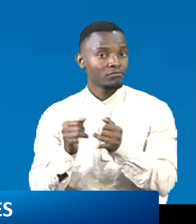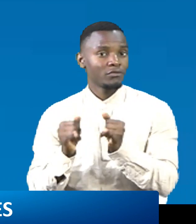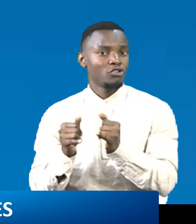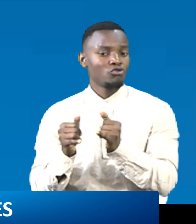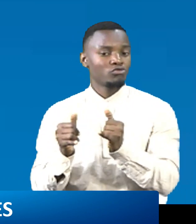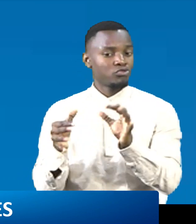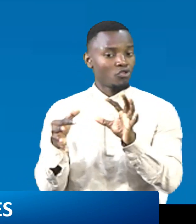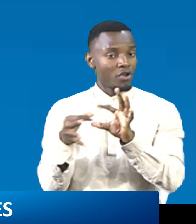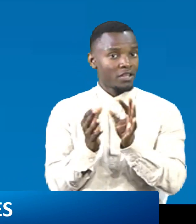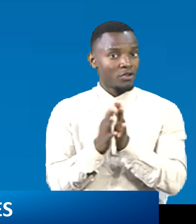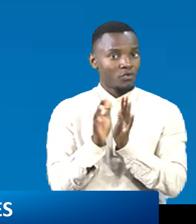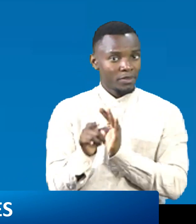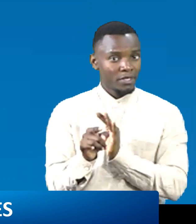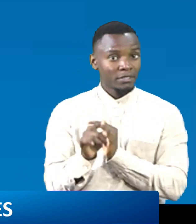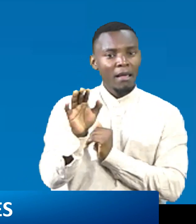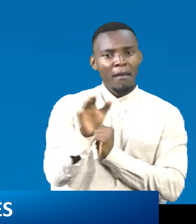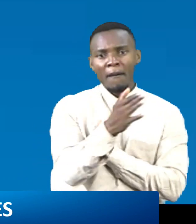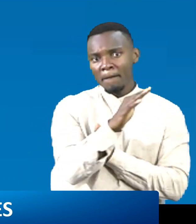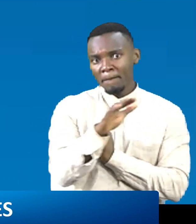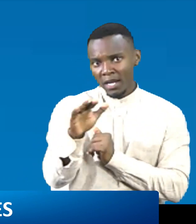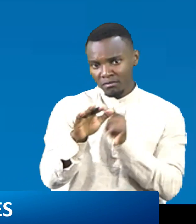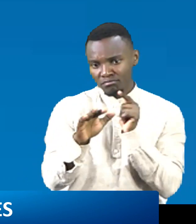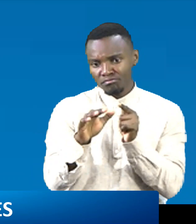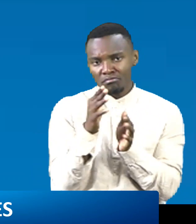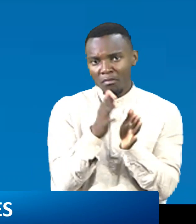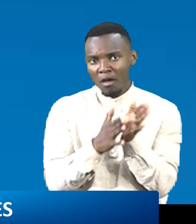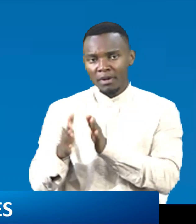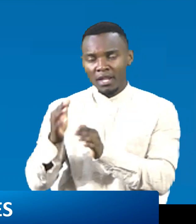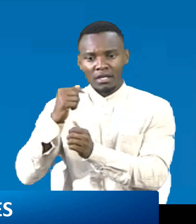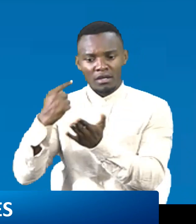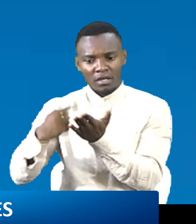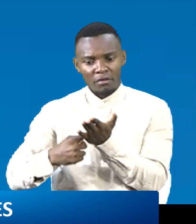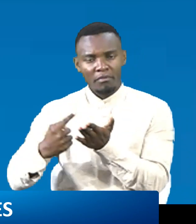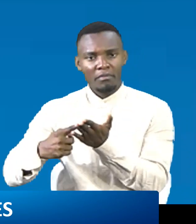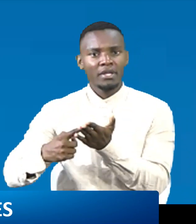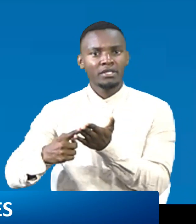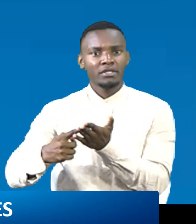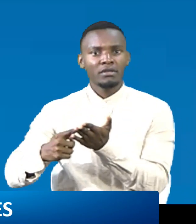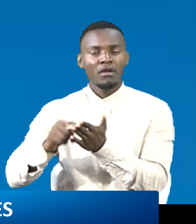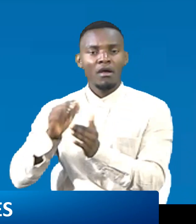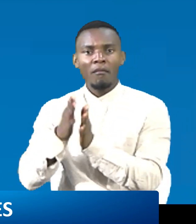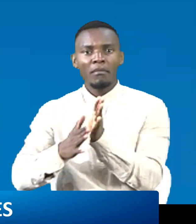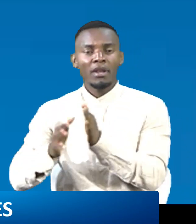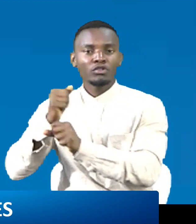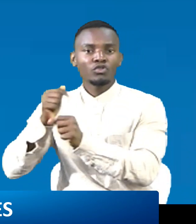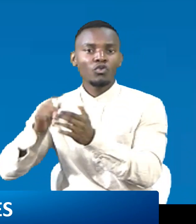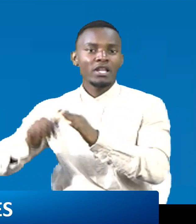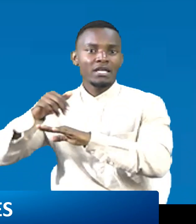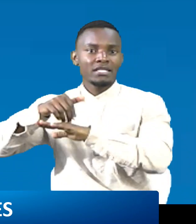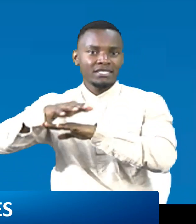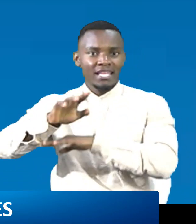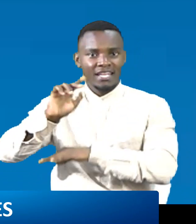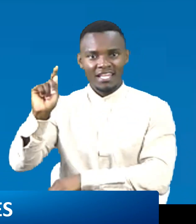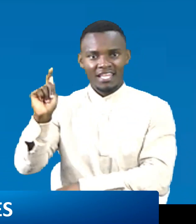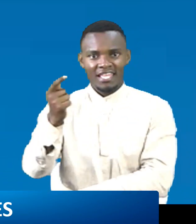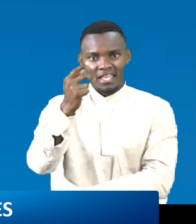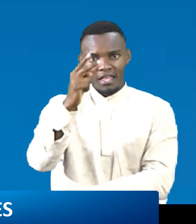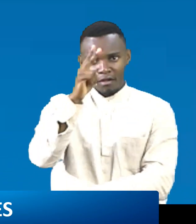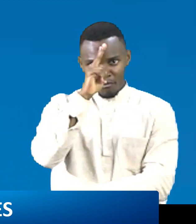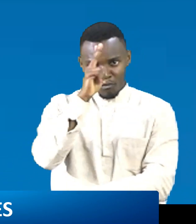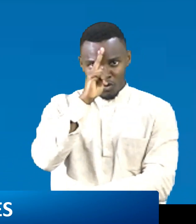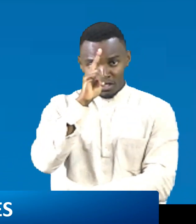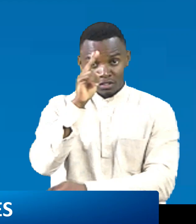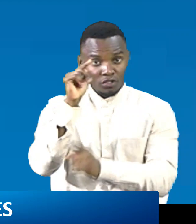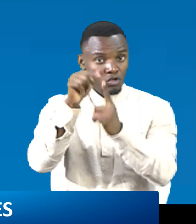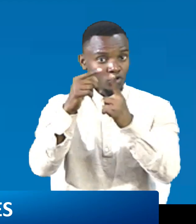that one, Parliament is set to debate the motion to deploy Kenyan police to Haiti.